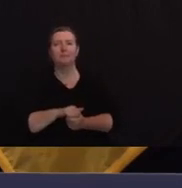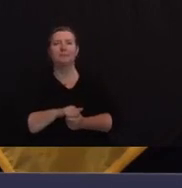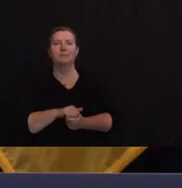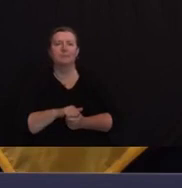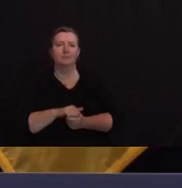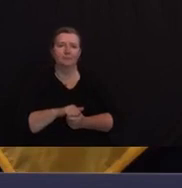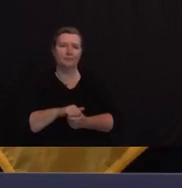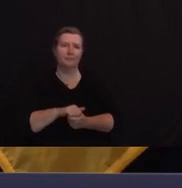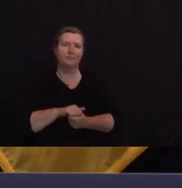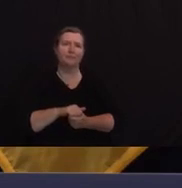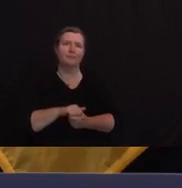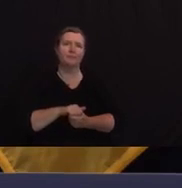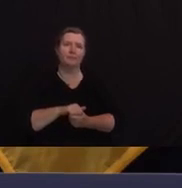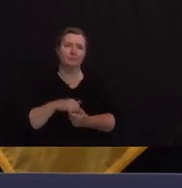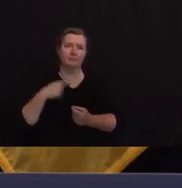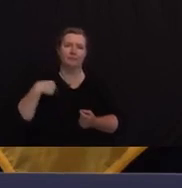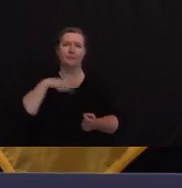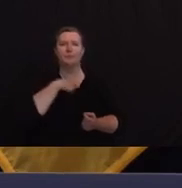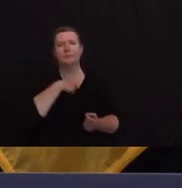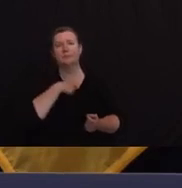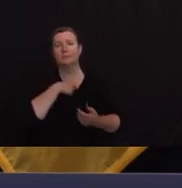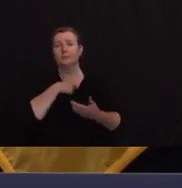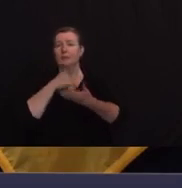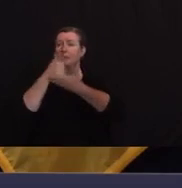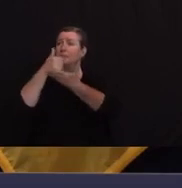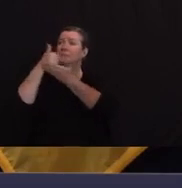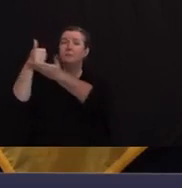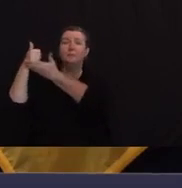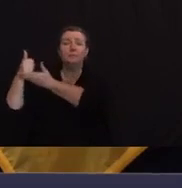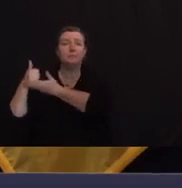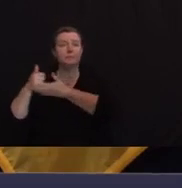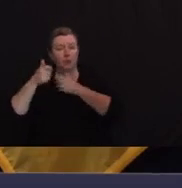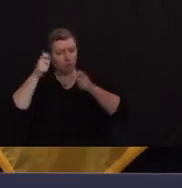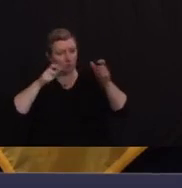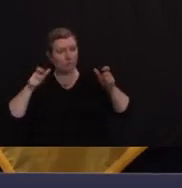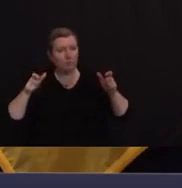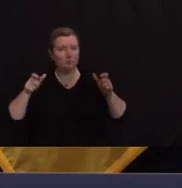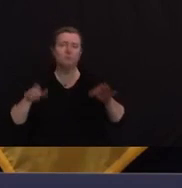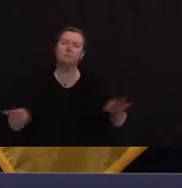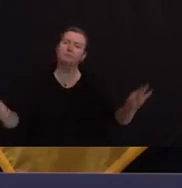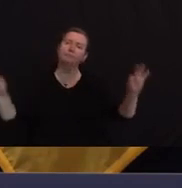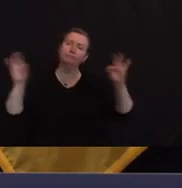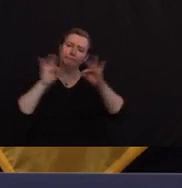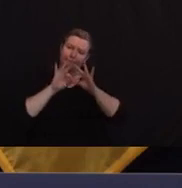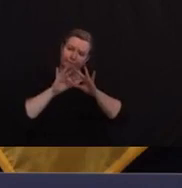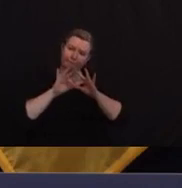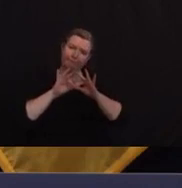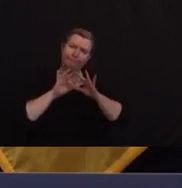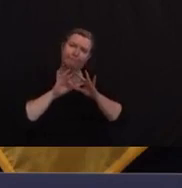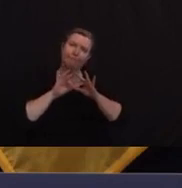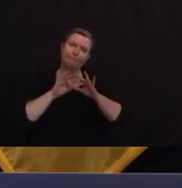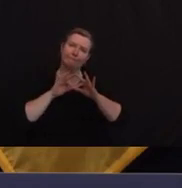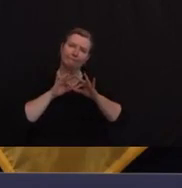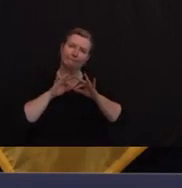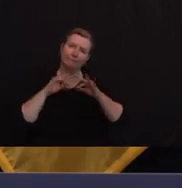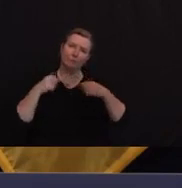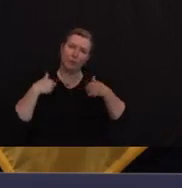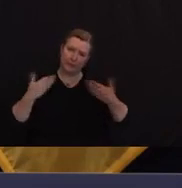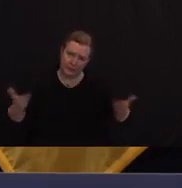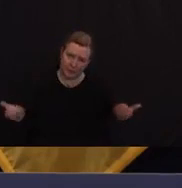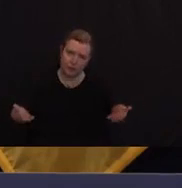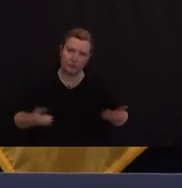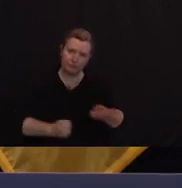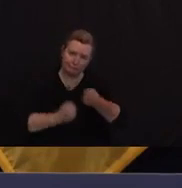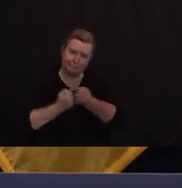out, when we're helping others, we want to, first question you ask, I know Lisa Howe, our Adjutant General, asked, is to make sure that we've